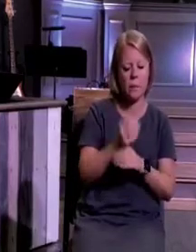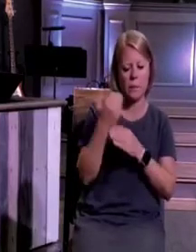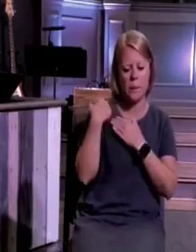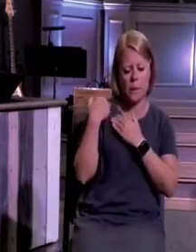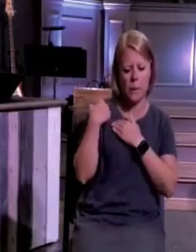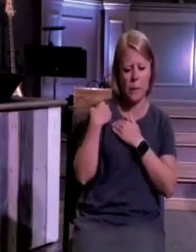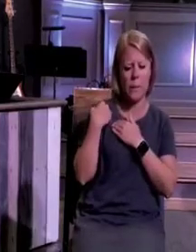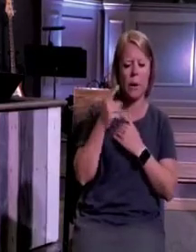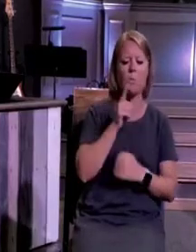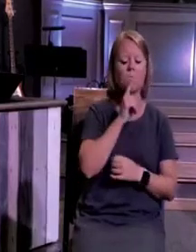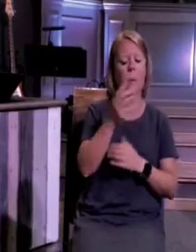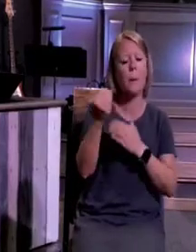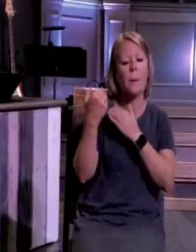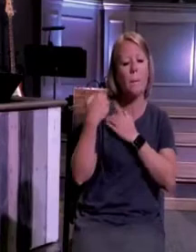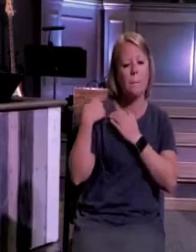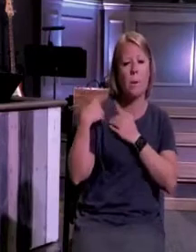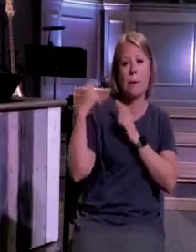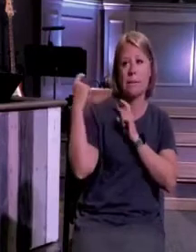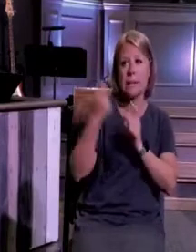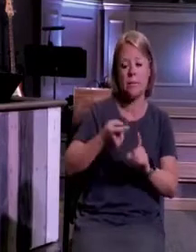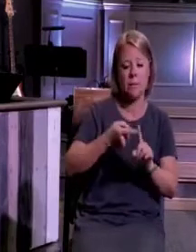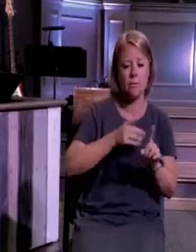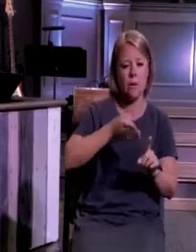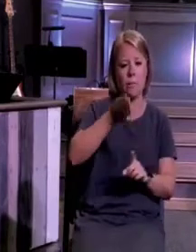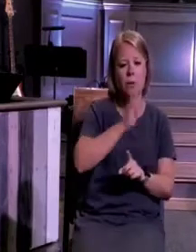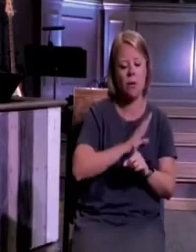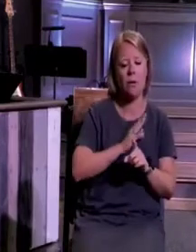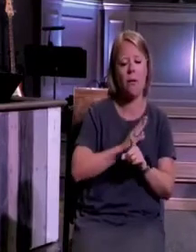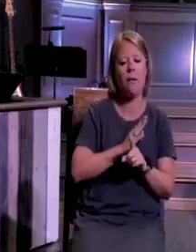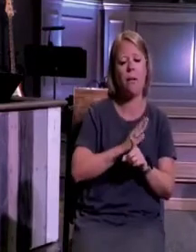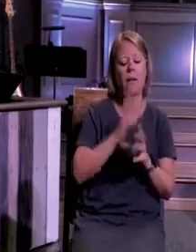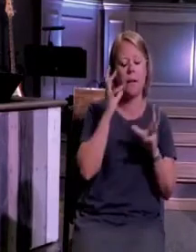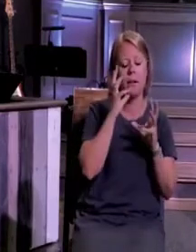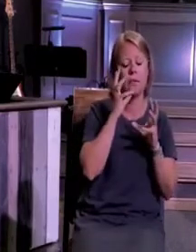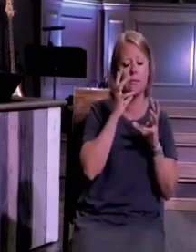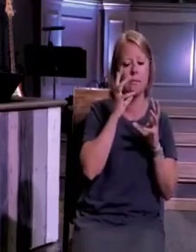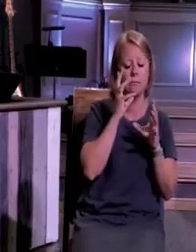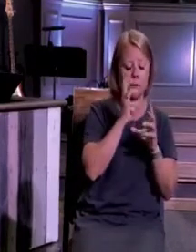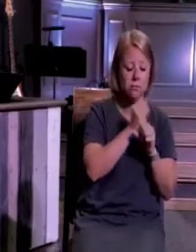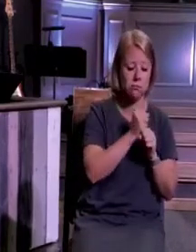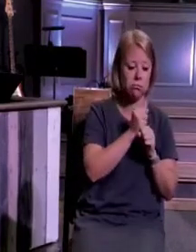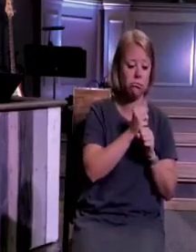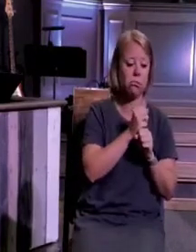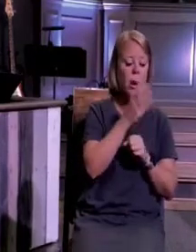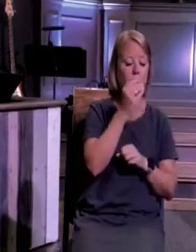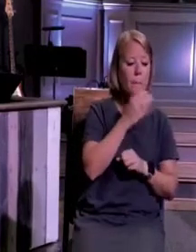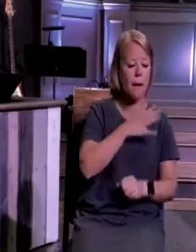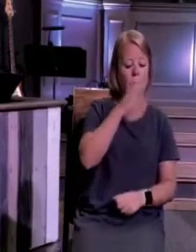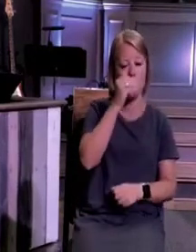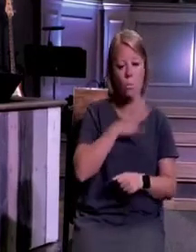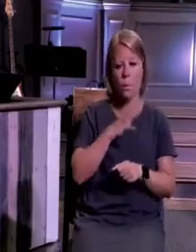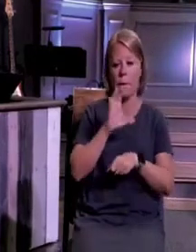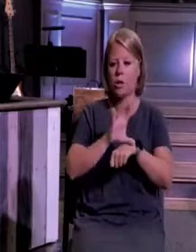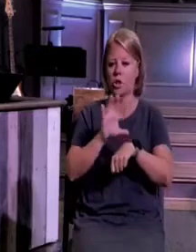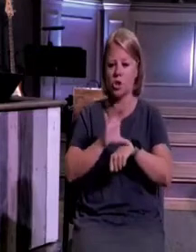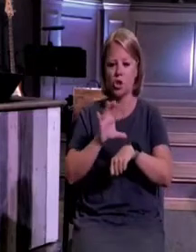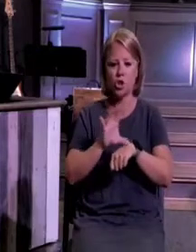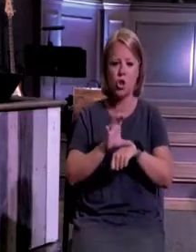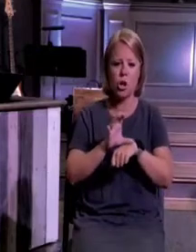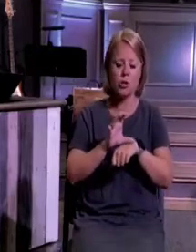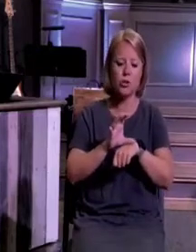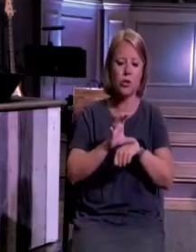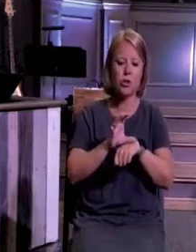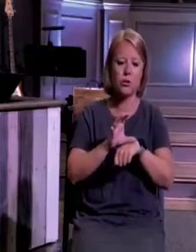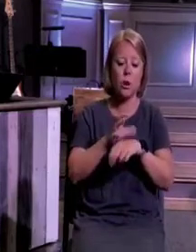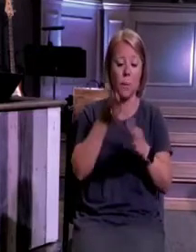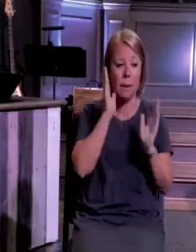real burden that is given from God and captures a man or a woman or a church, will press them. Are you listening to